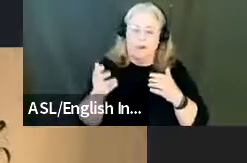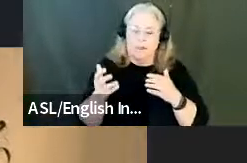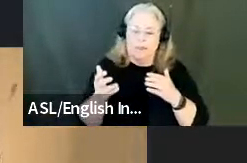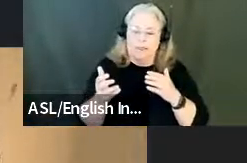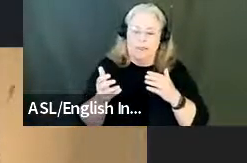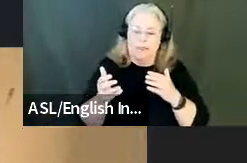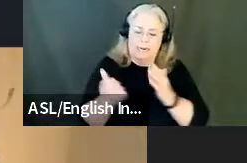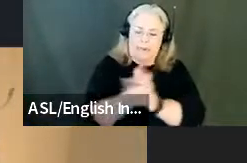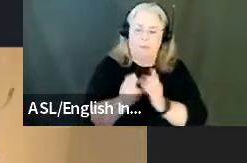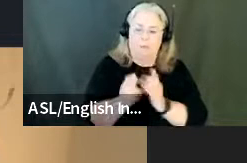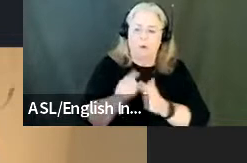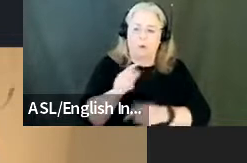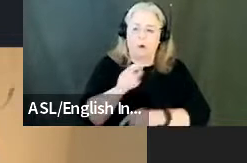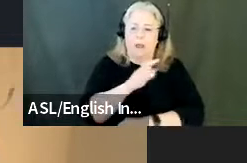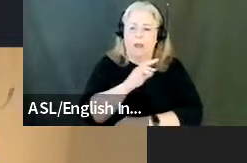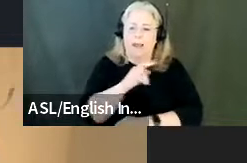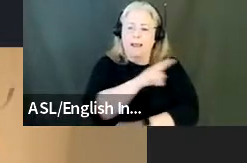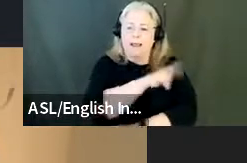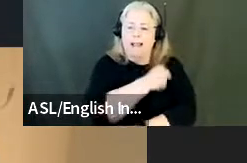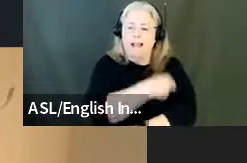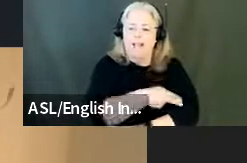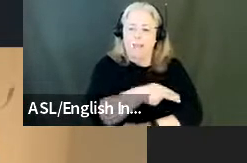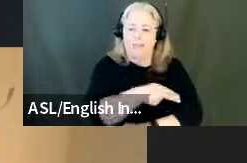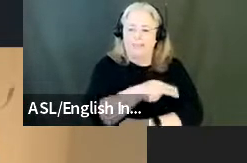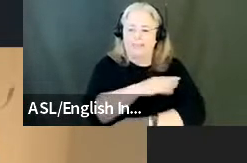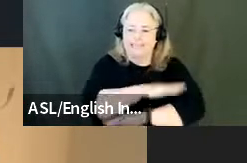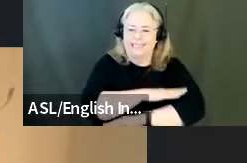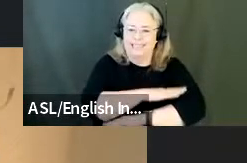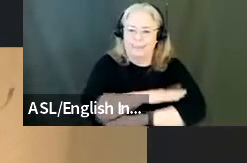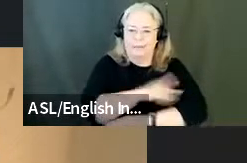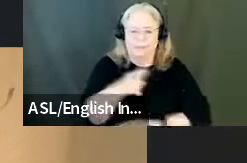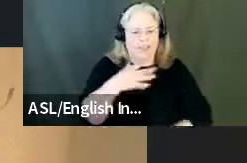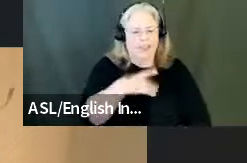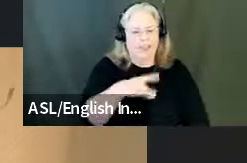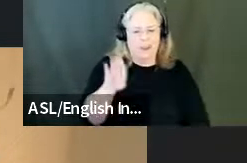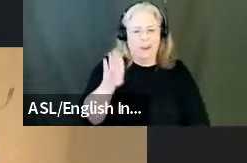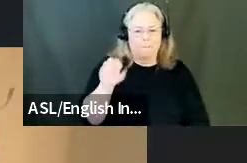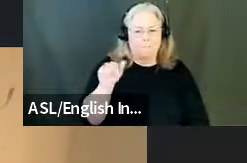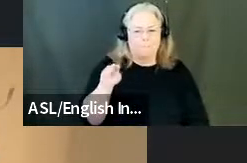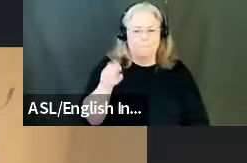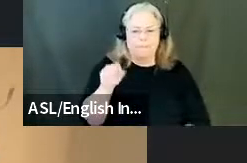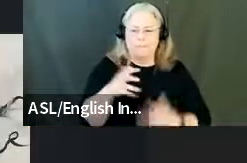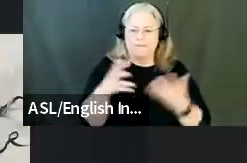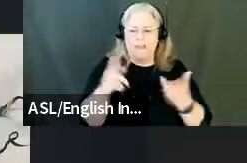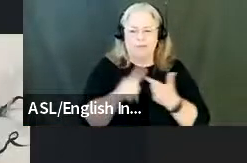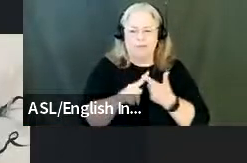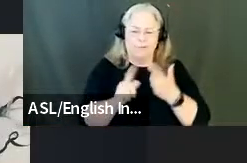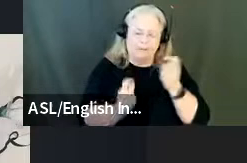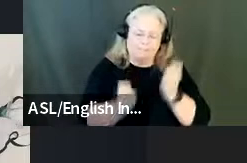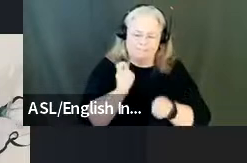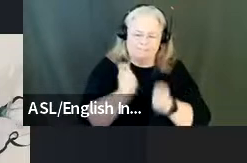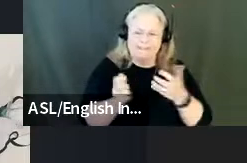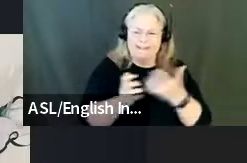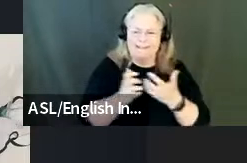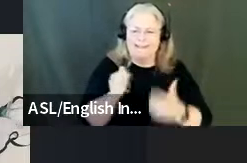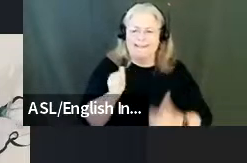tray. That's what I like about the beams. So much fun to adapt and really